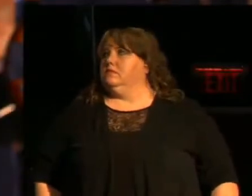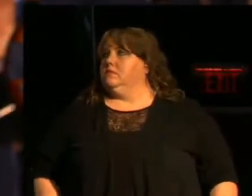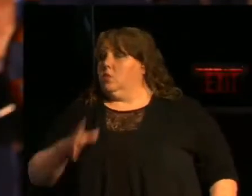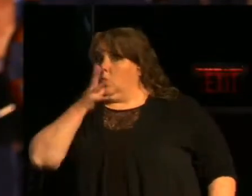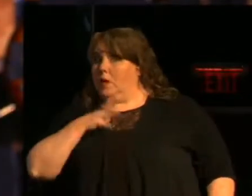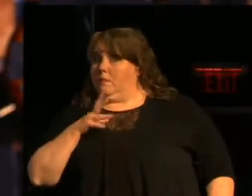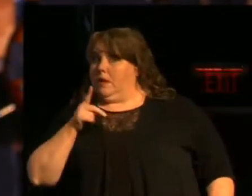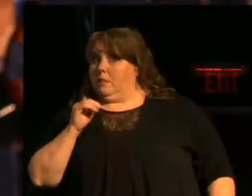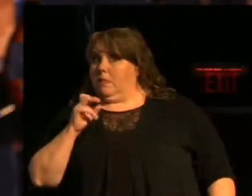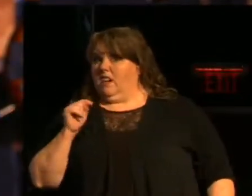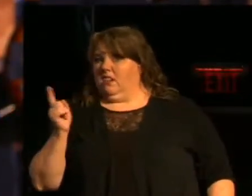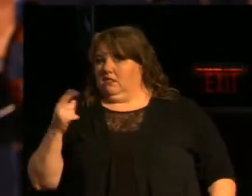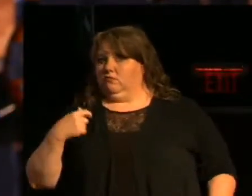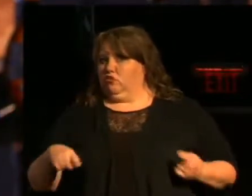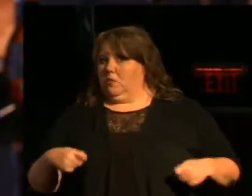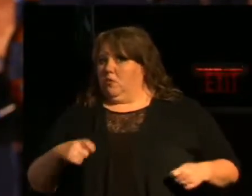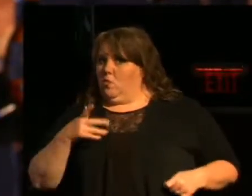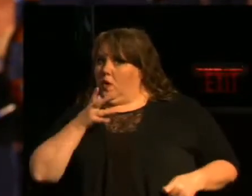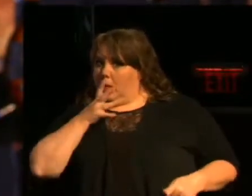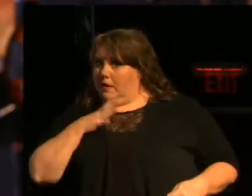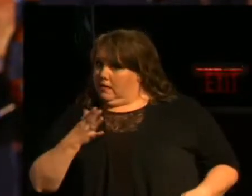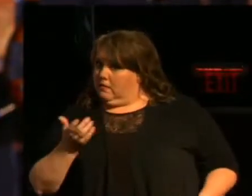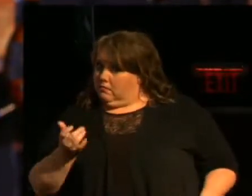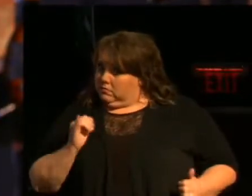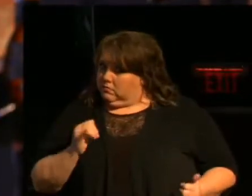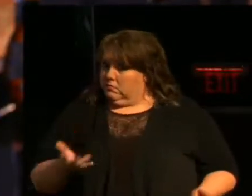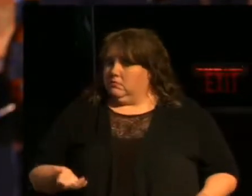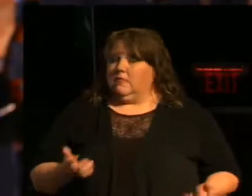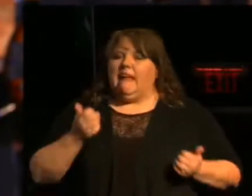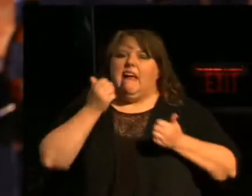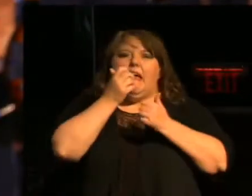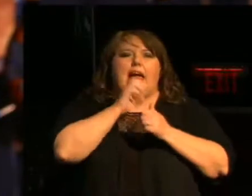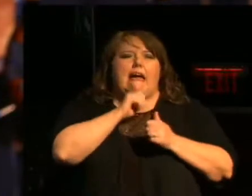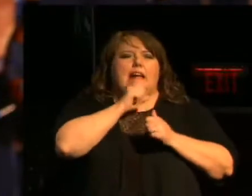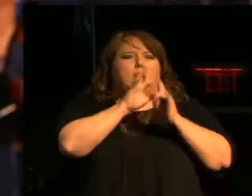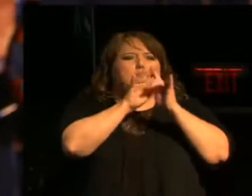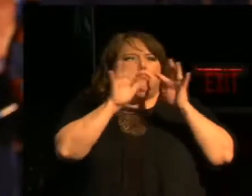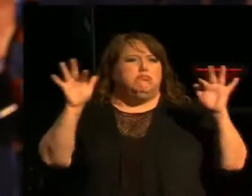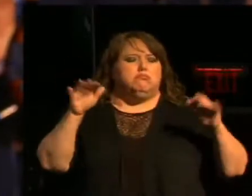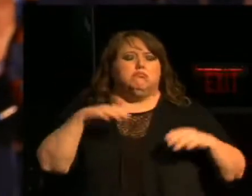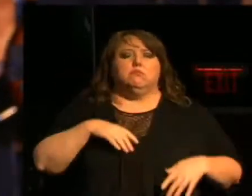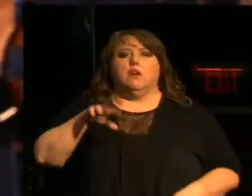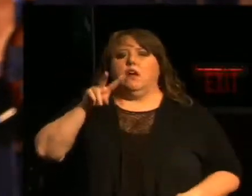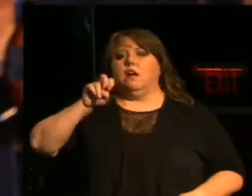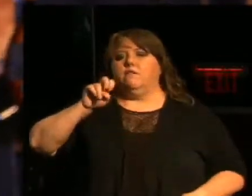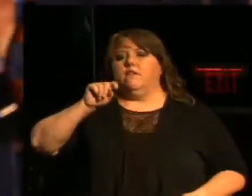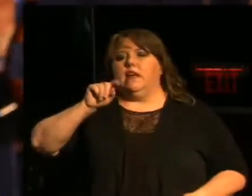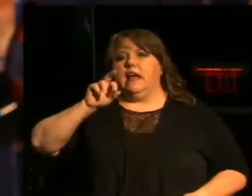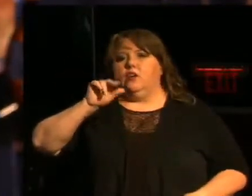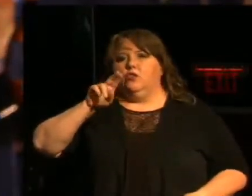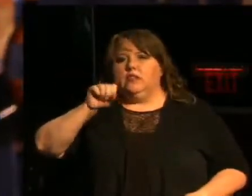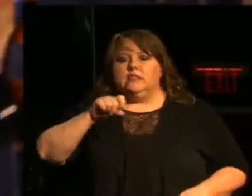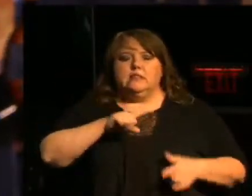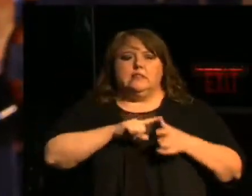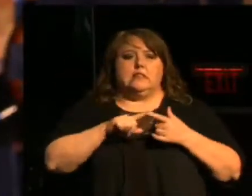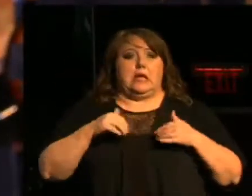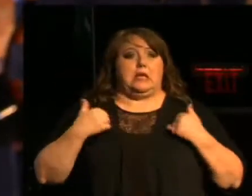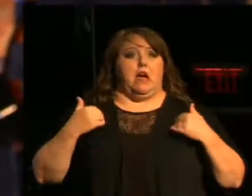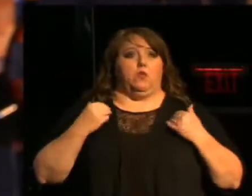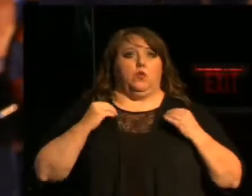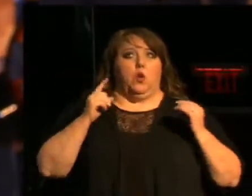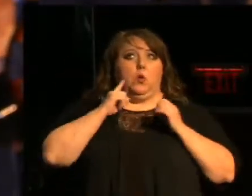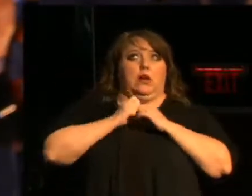We celebrate our country. And for some of us this year, that looks different for many different reasons. So I wanted to tell